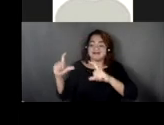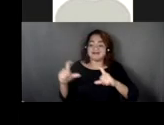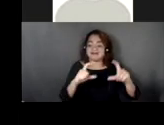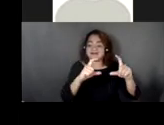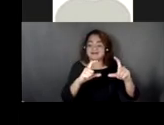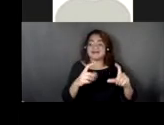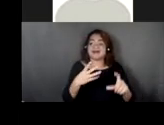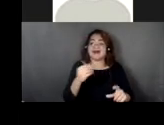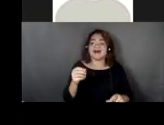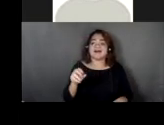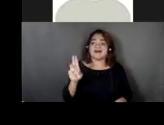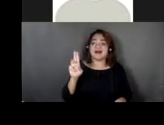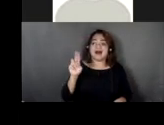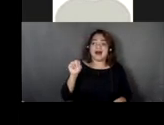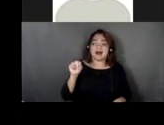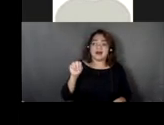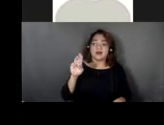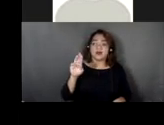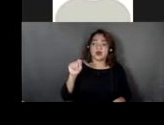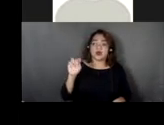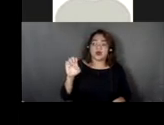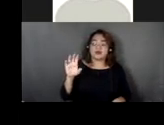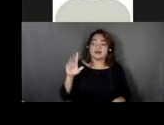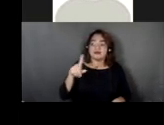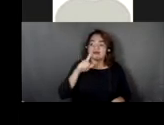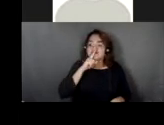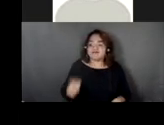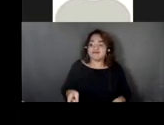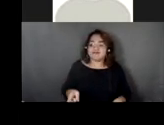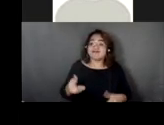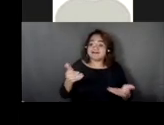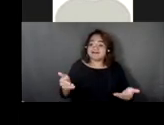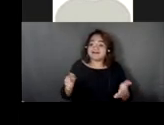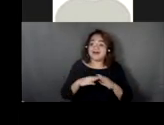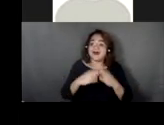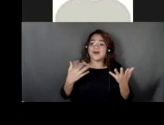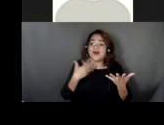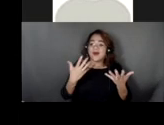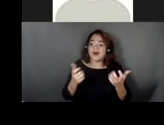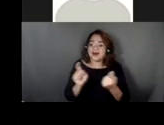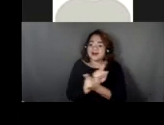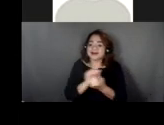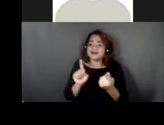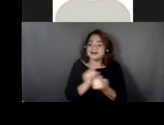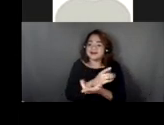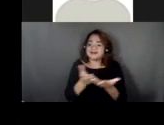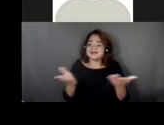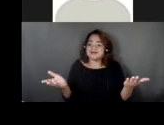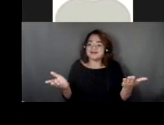unmute yourself and introduce yourselves. We'd love to meet you.